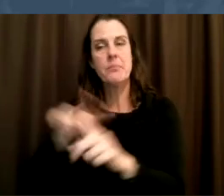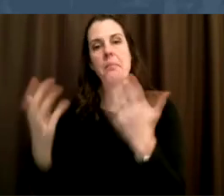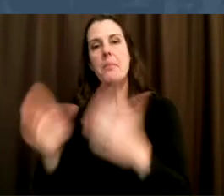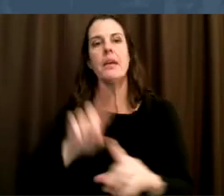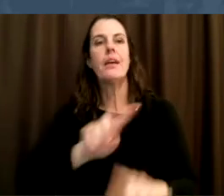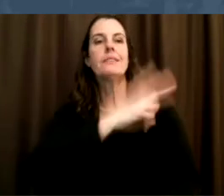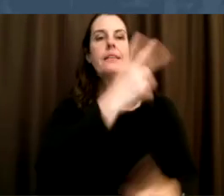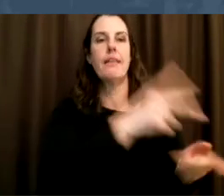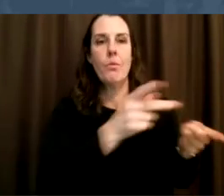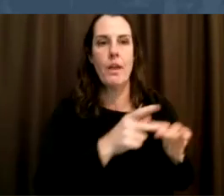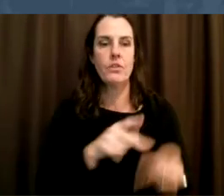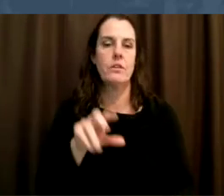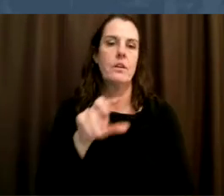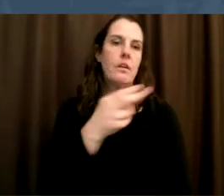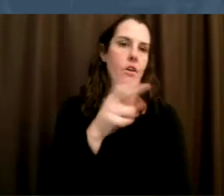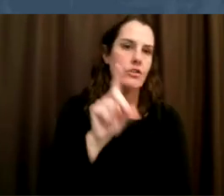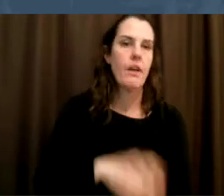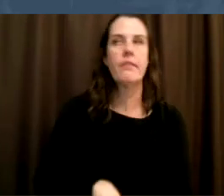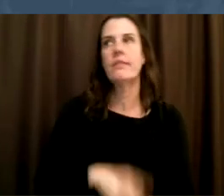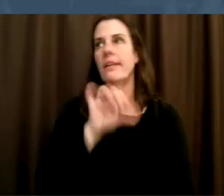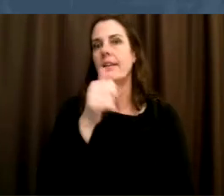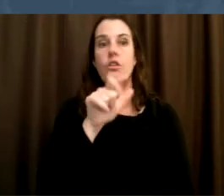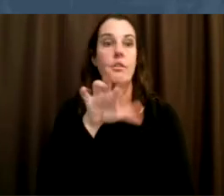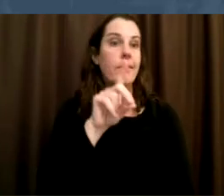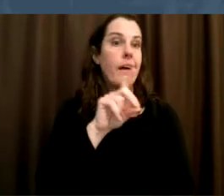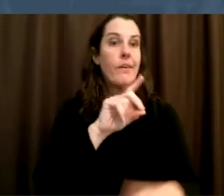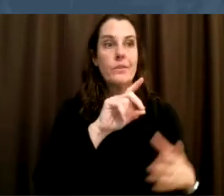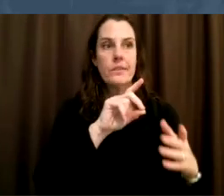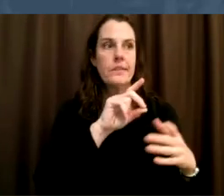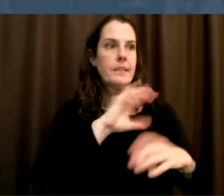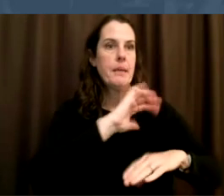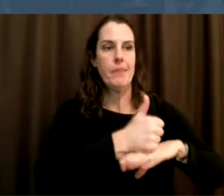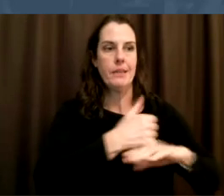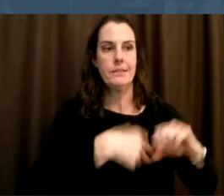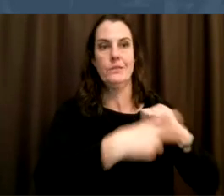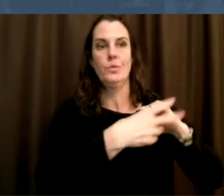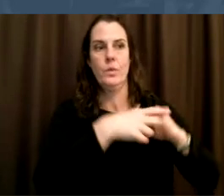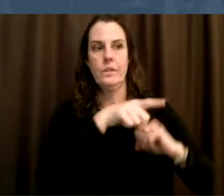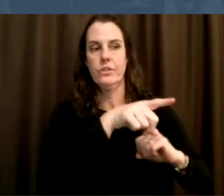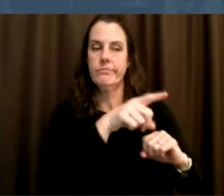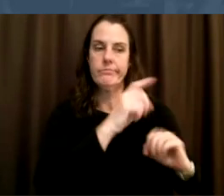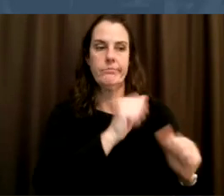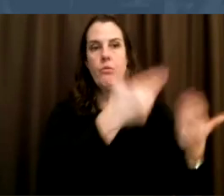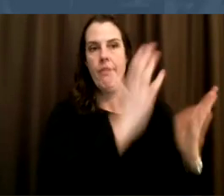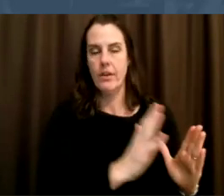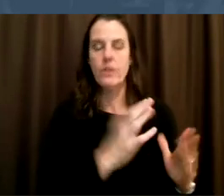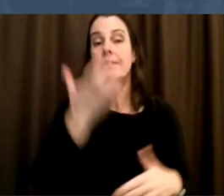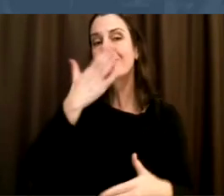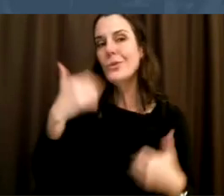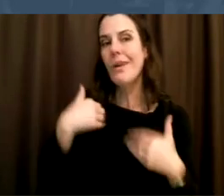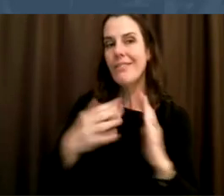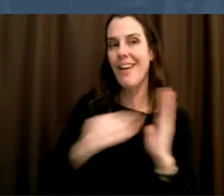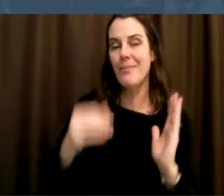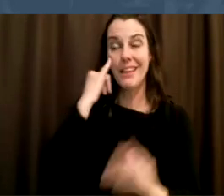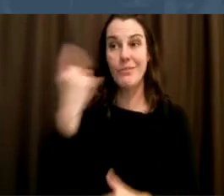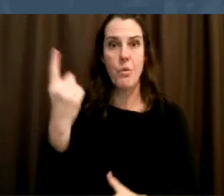drive, maybe on another cloud-based storage drive. It's a good idea to keep copies so that if, in case one fails, you